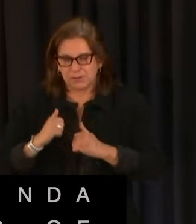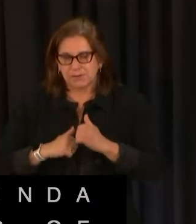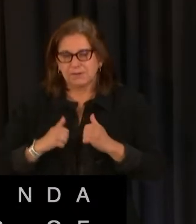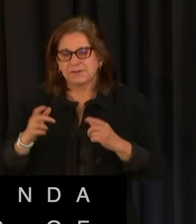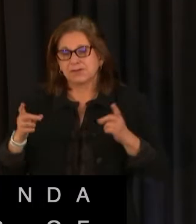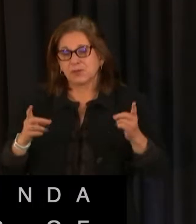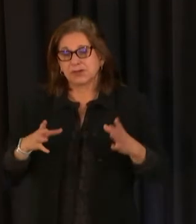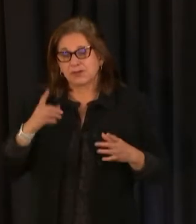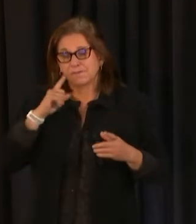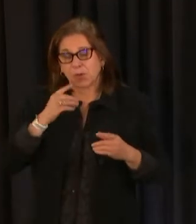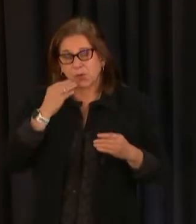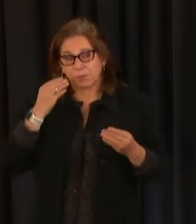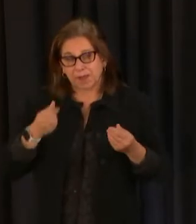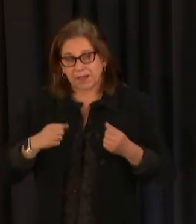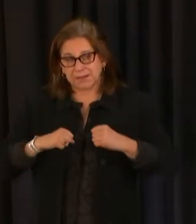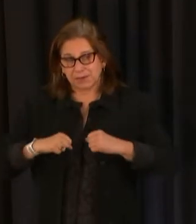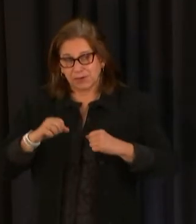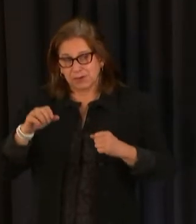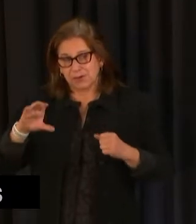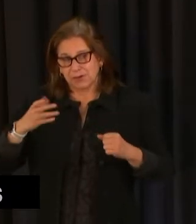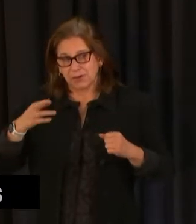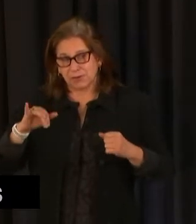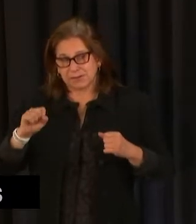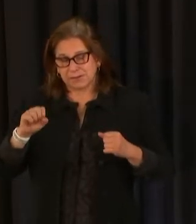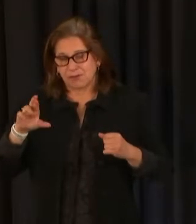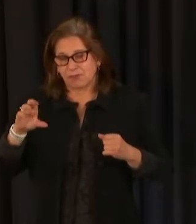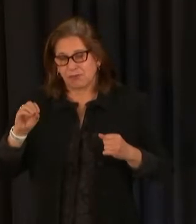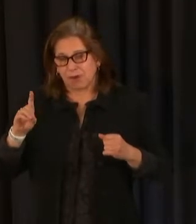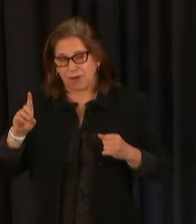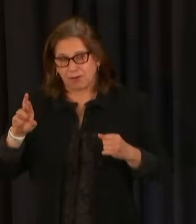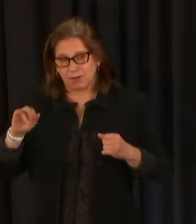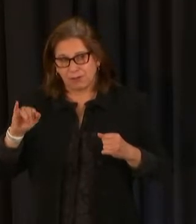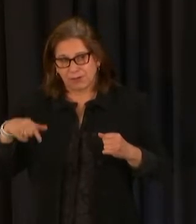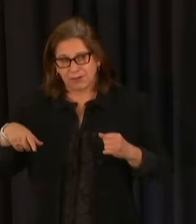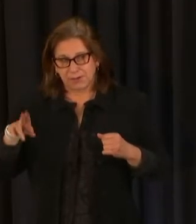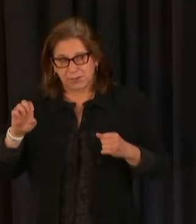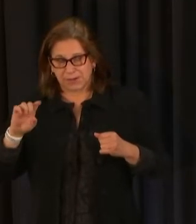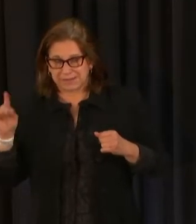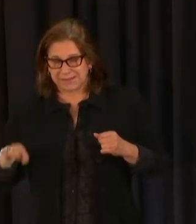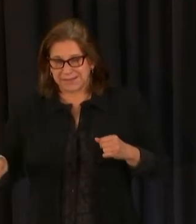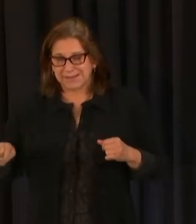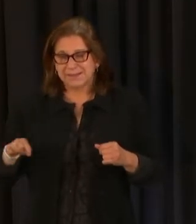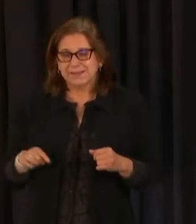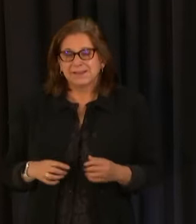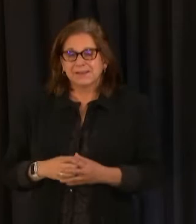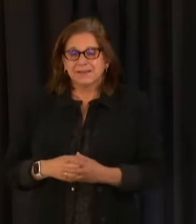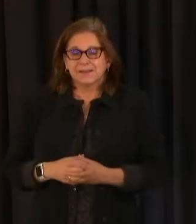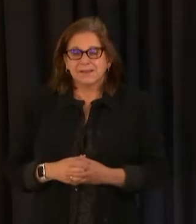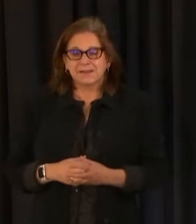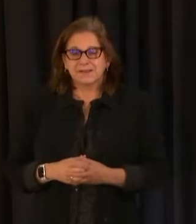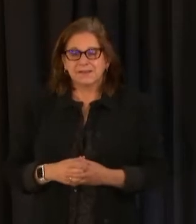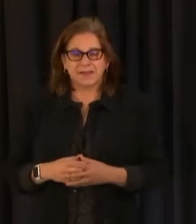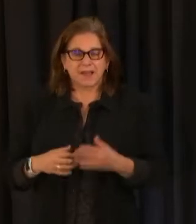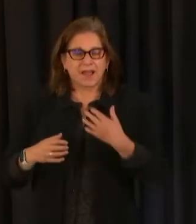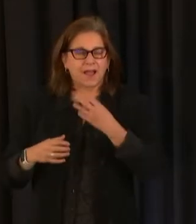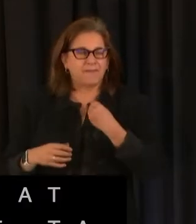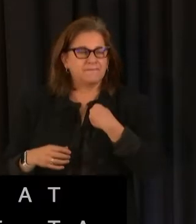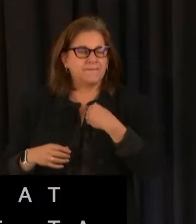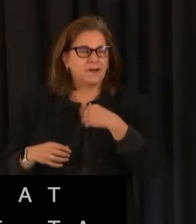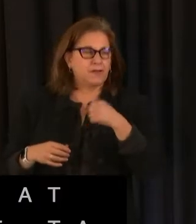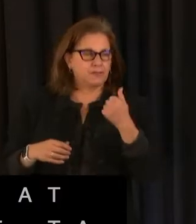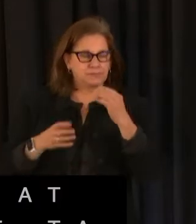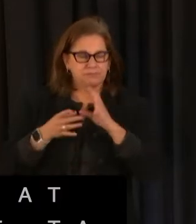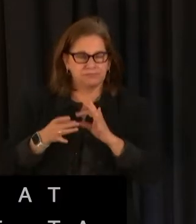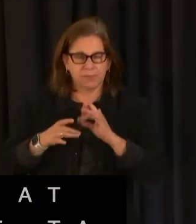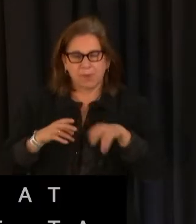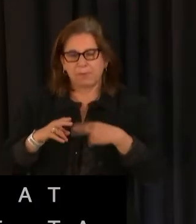as I said, also at the end of the COVID update, talk about some more general government operational